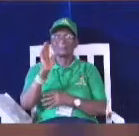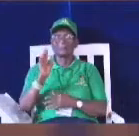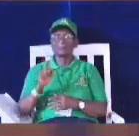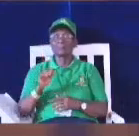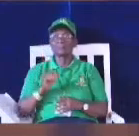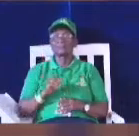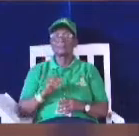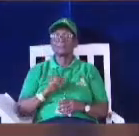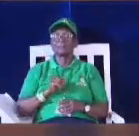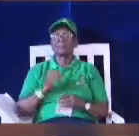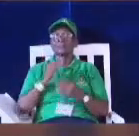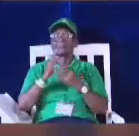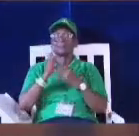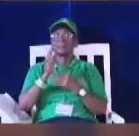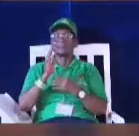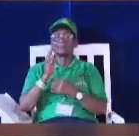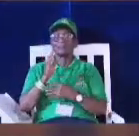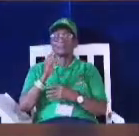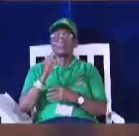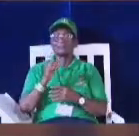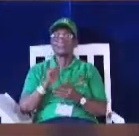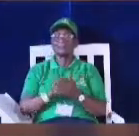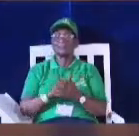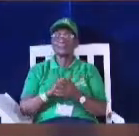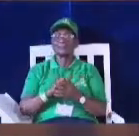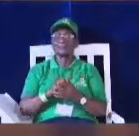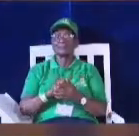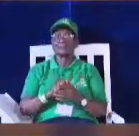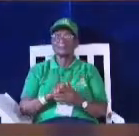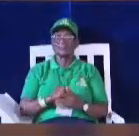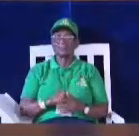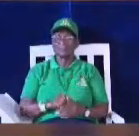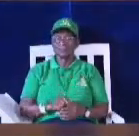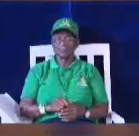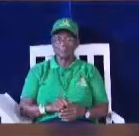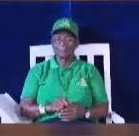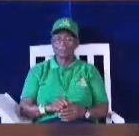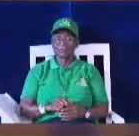I thank God that God has used me in the area of